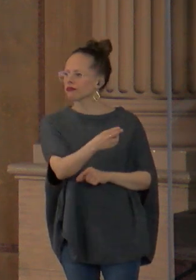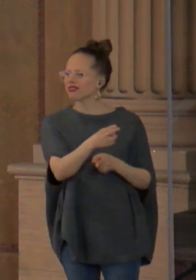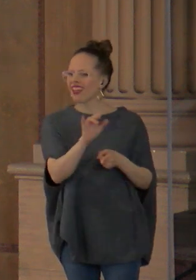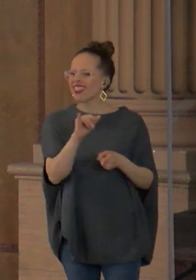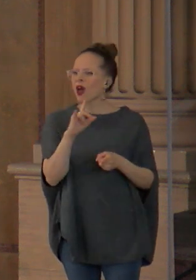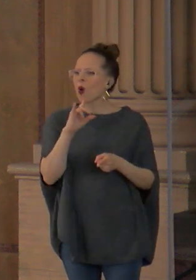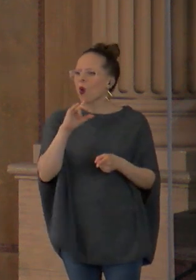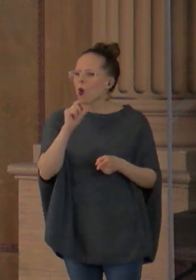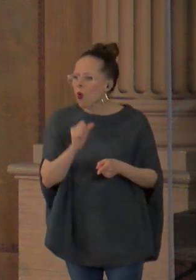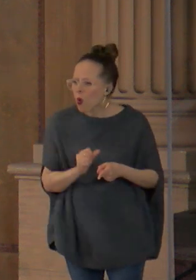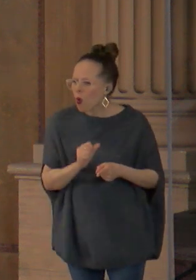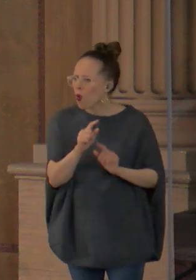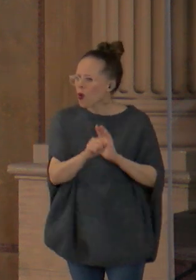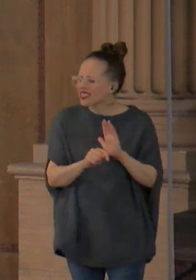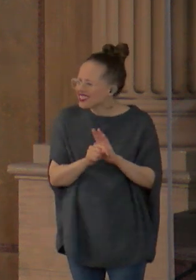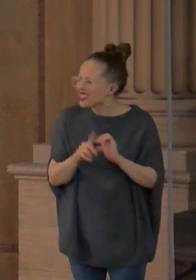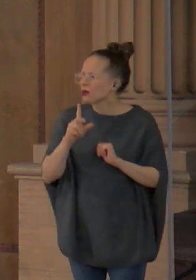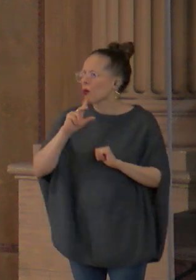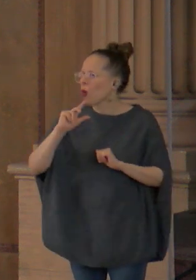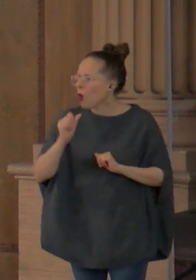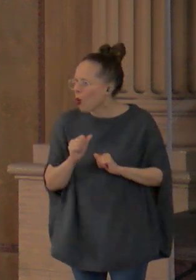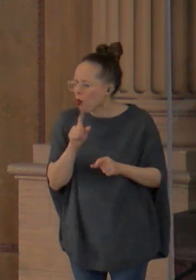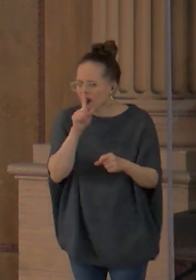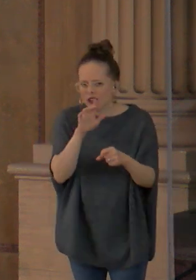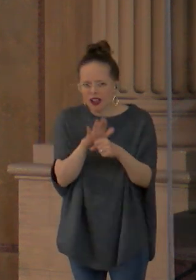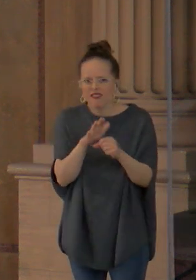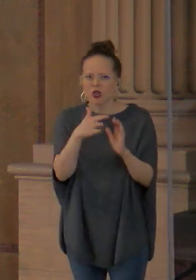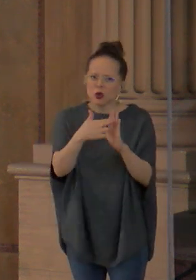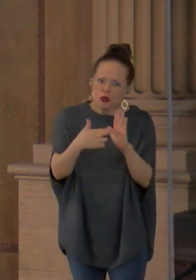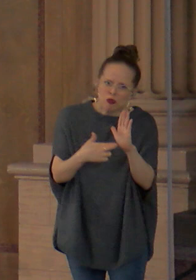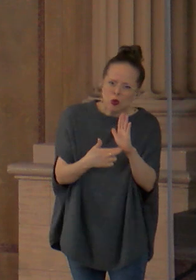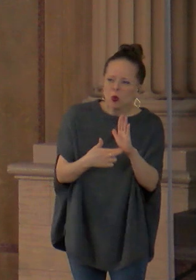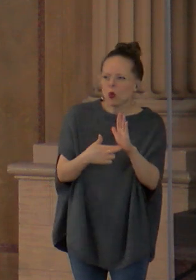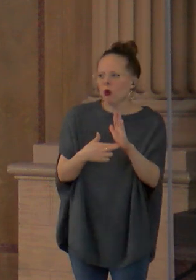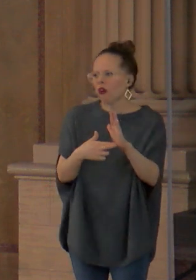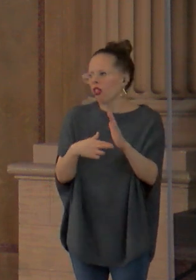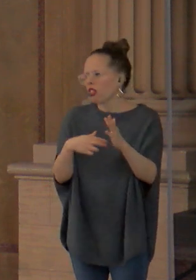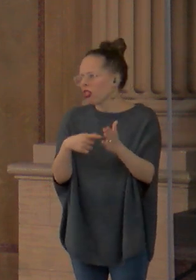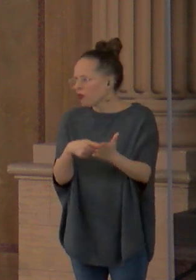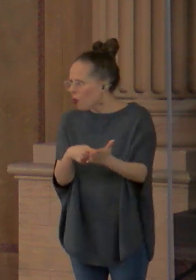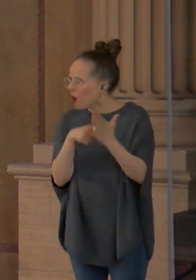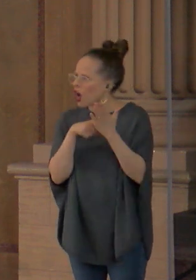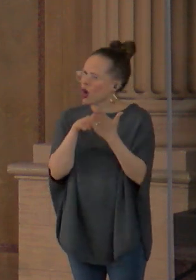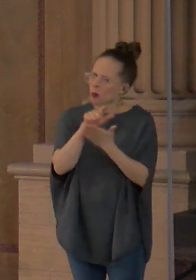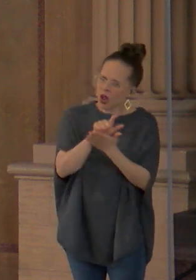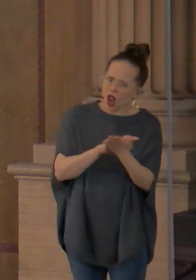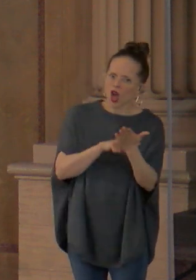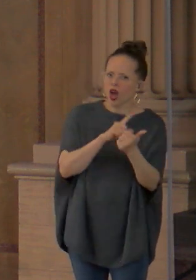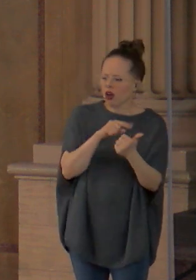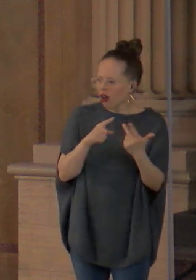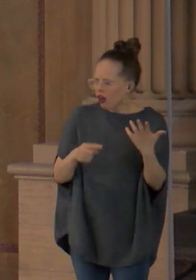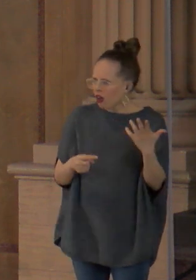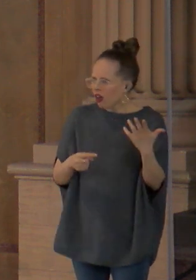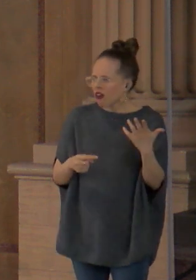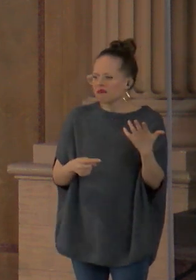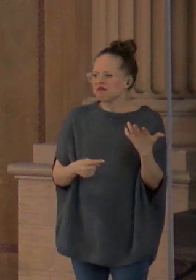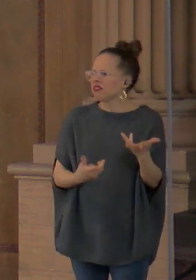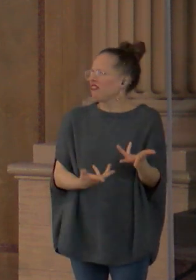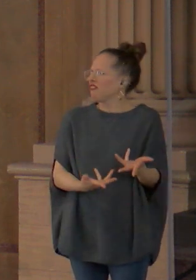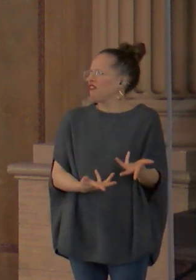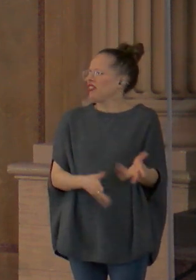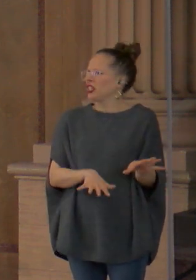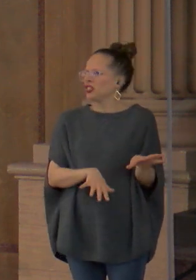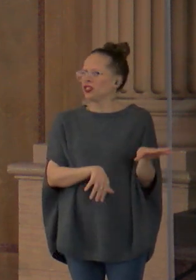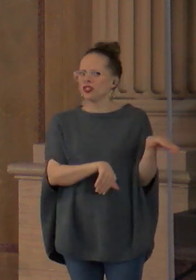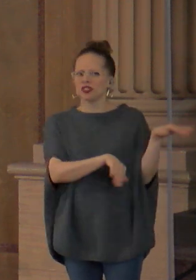all the temple-related rules and regulations. This new covenant has come where by faith you get the righteousness of